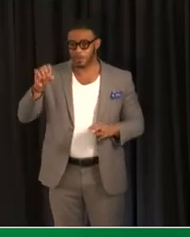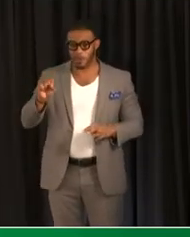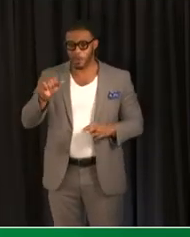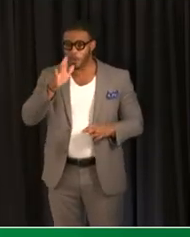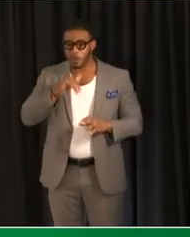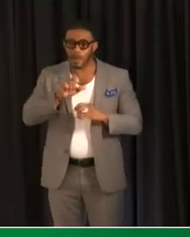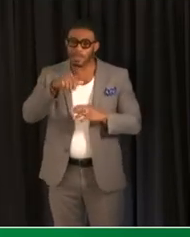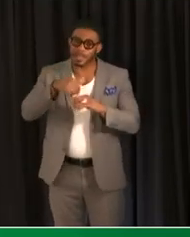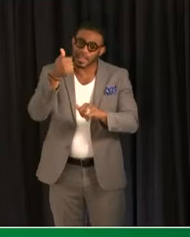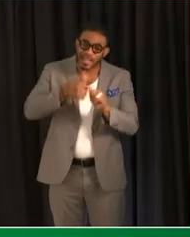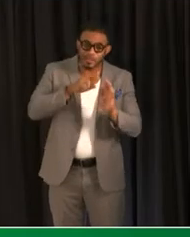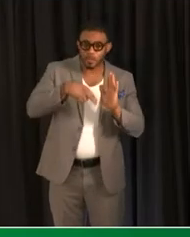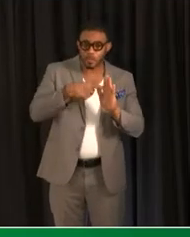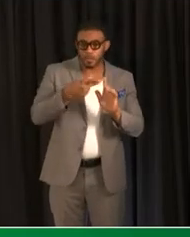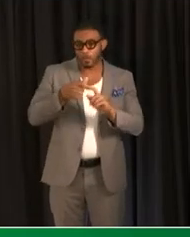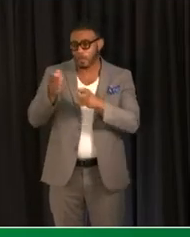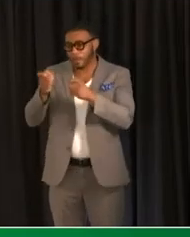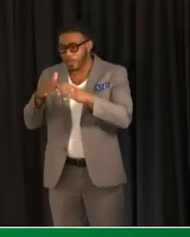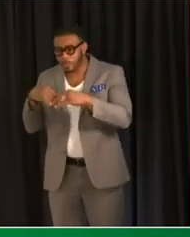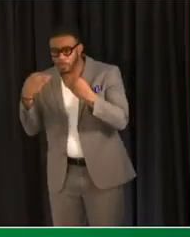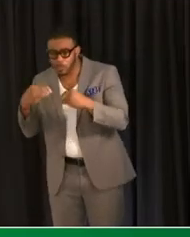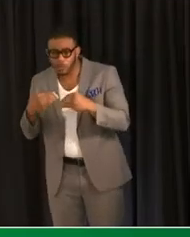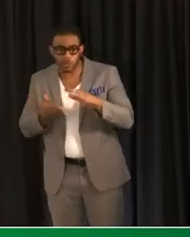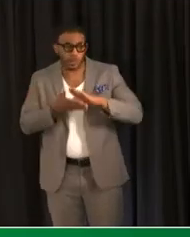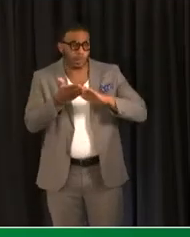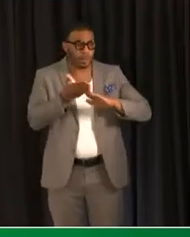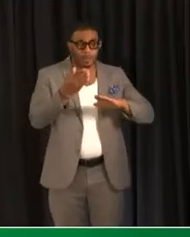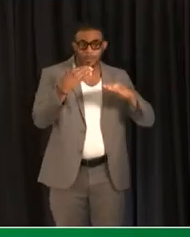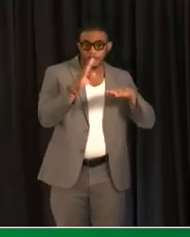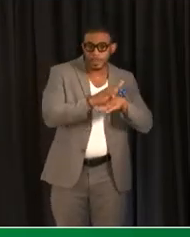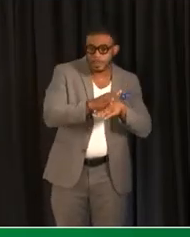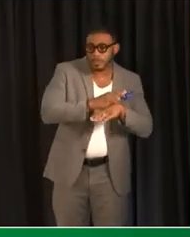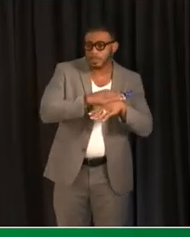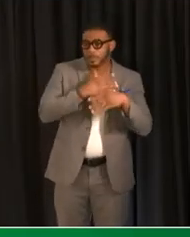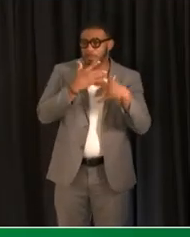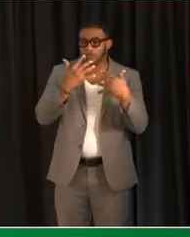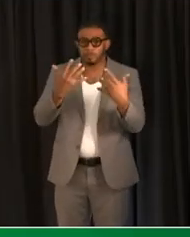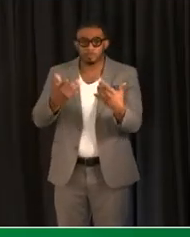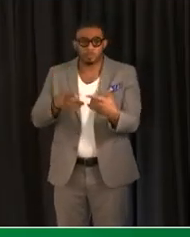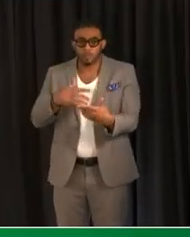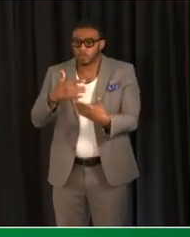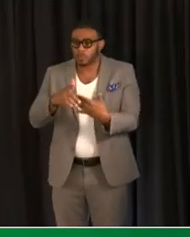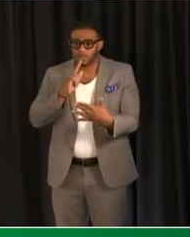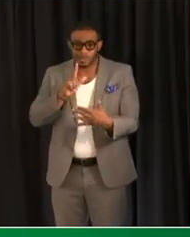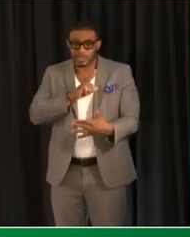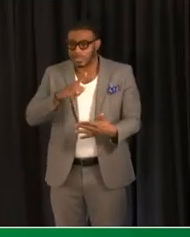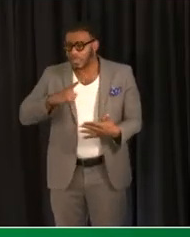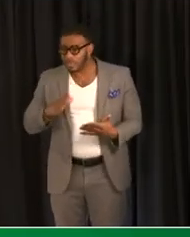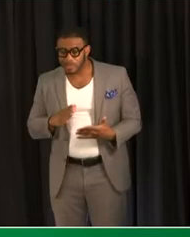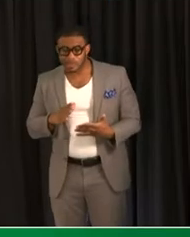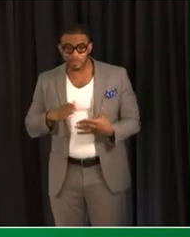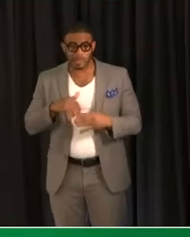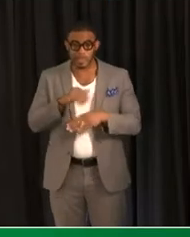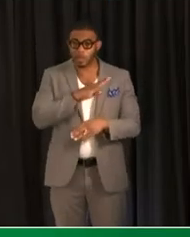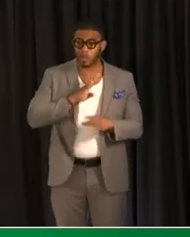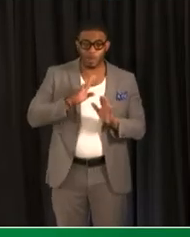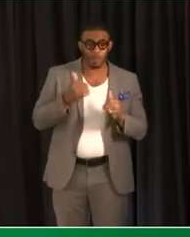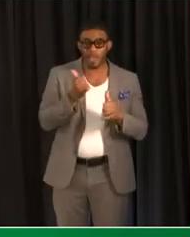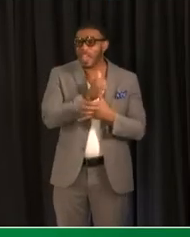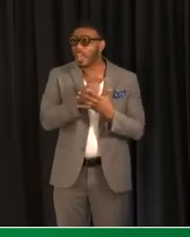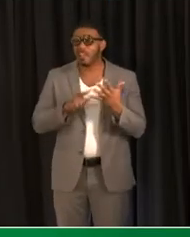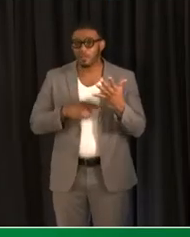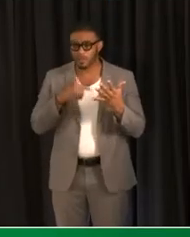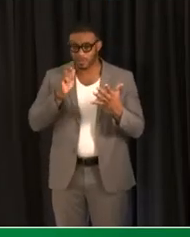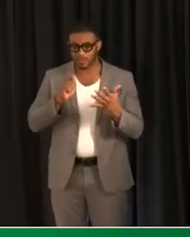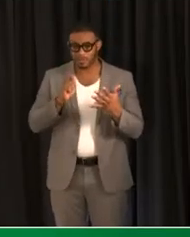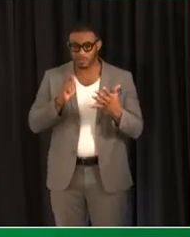women are needed in every role, for managers in stores, running businesses, to being legislators and in the